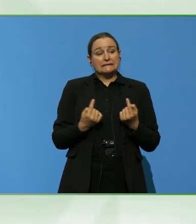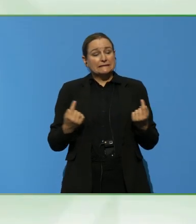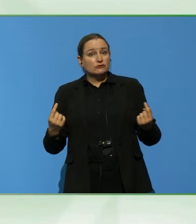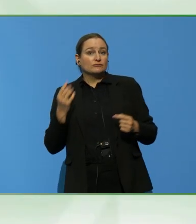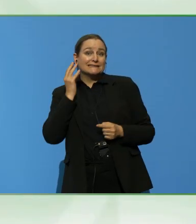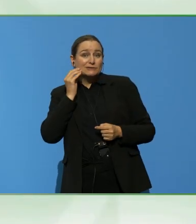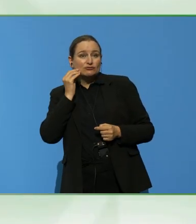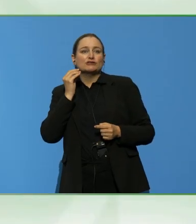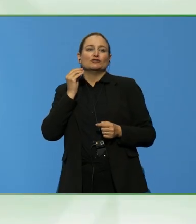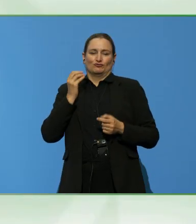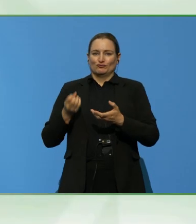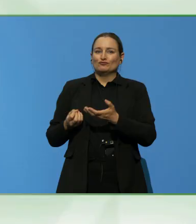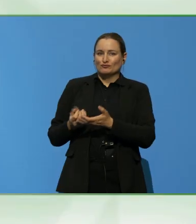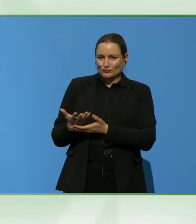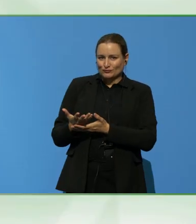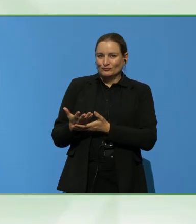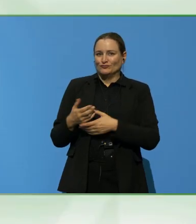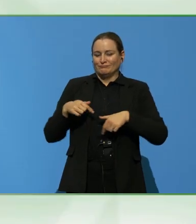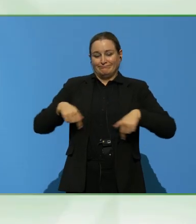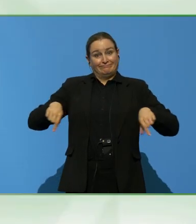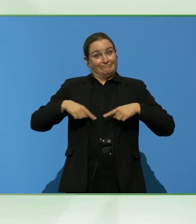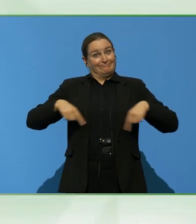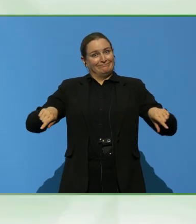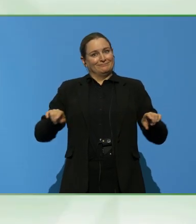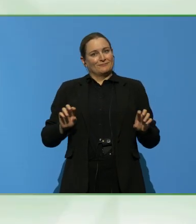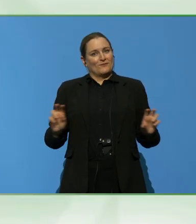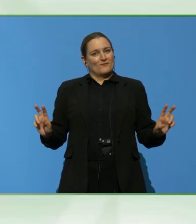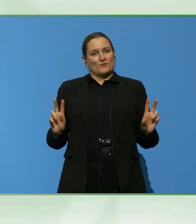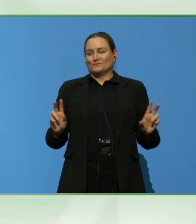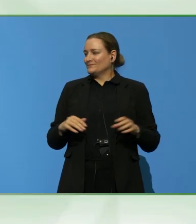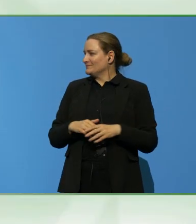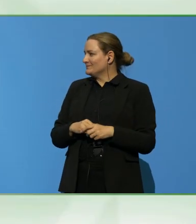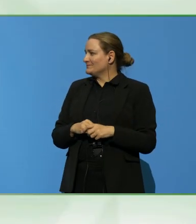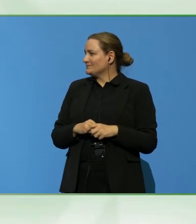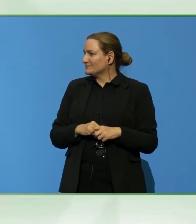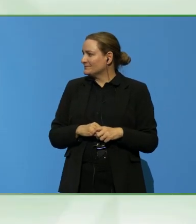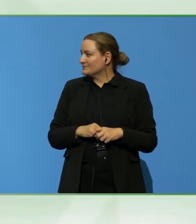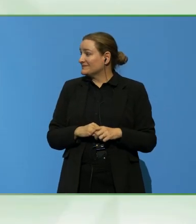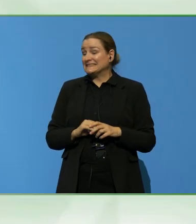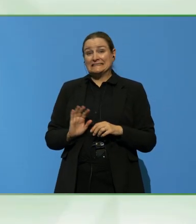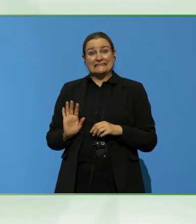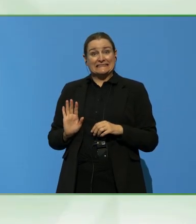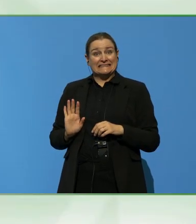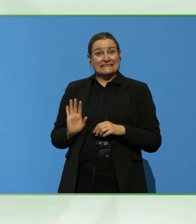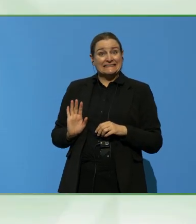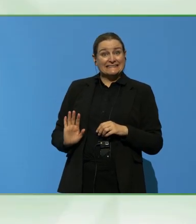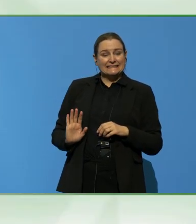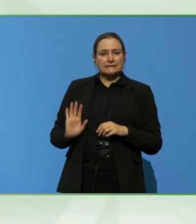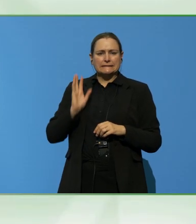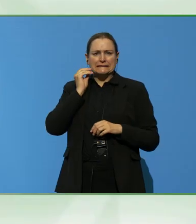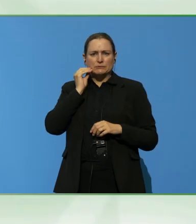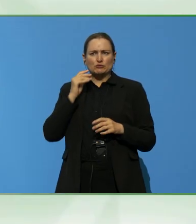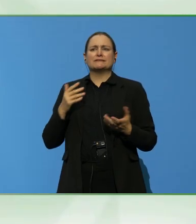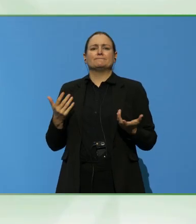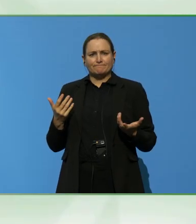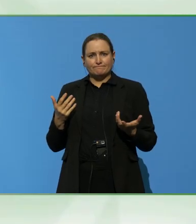So from the 4 speakers we have here on stage, you'll hear interesting case studies of how they've been able to place disability in mainstream